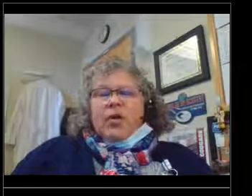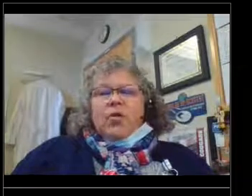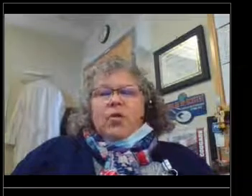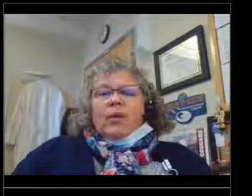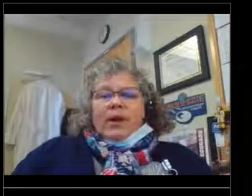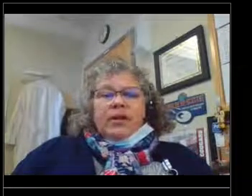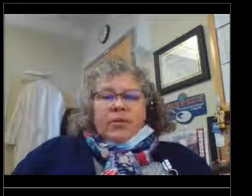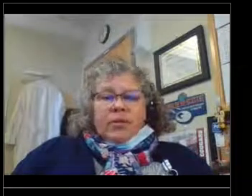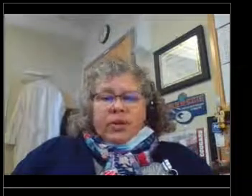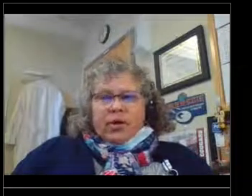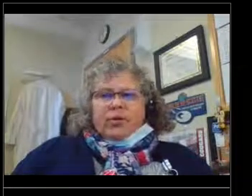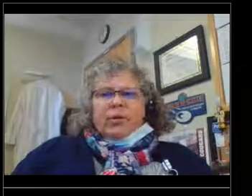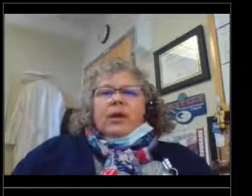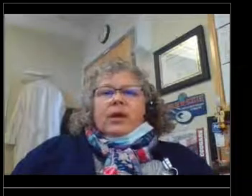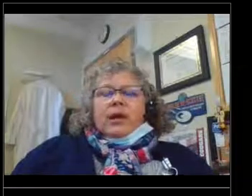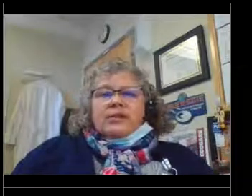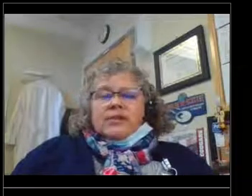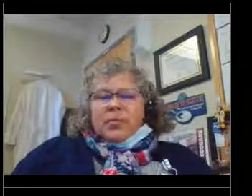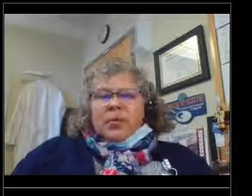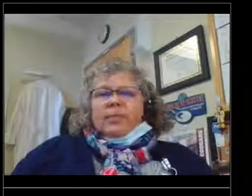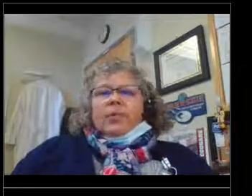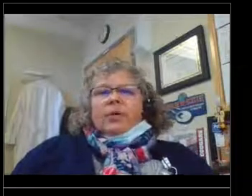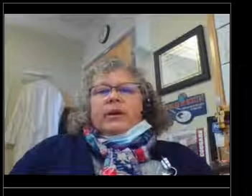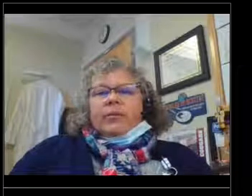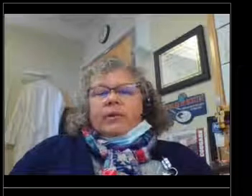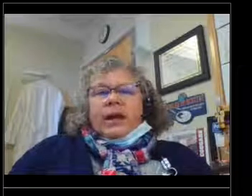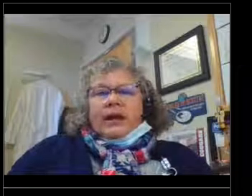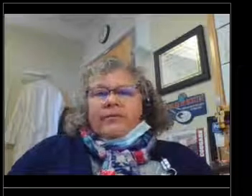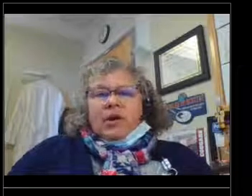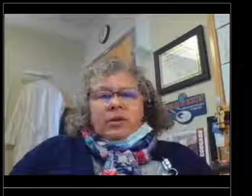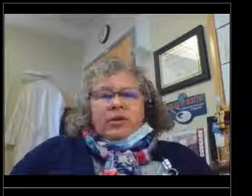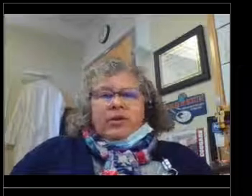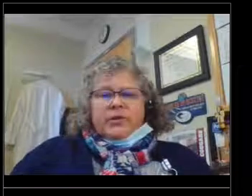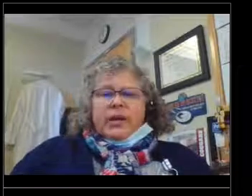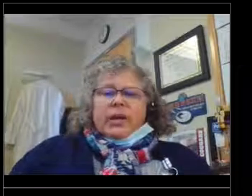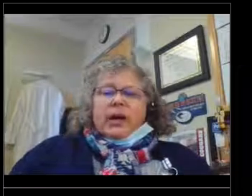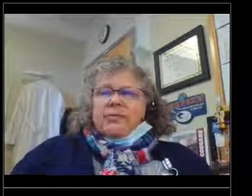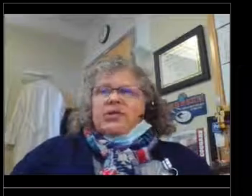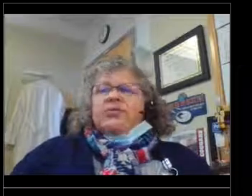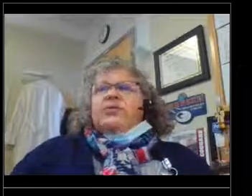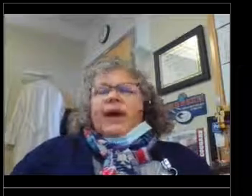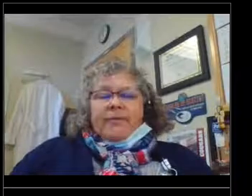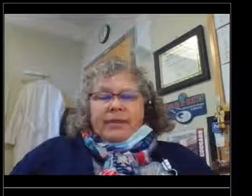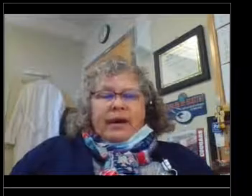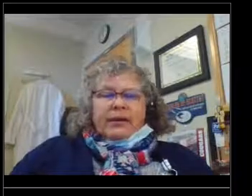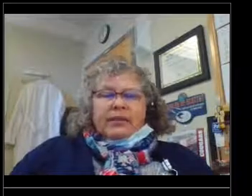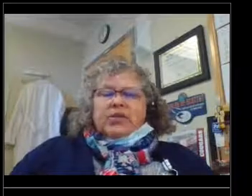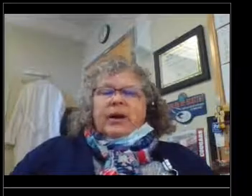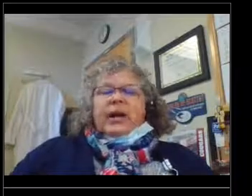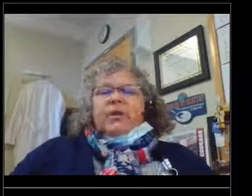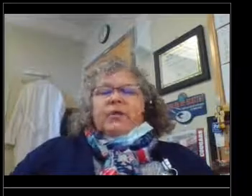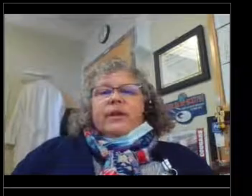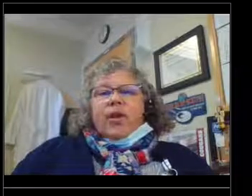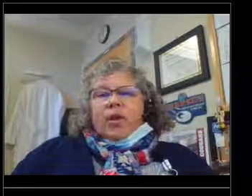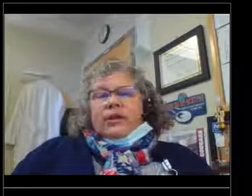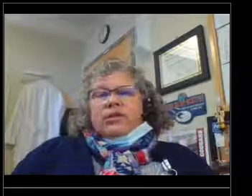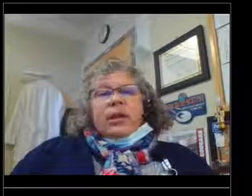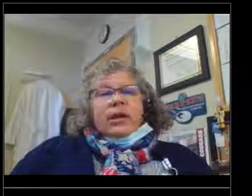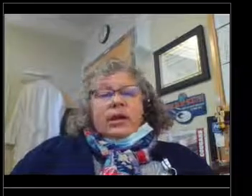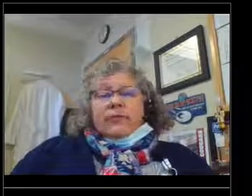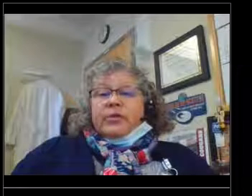to know what you don't know. It's super important that we're lifelong learners. Do you have the technical training or